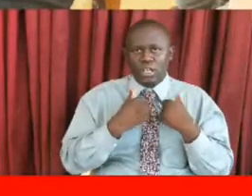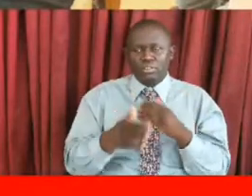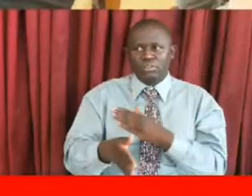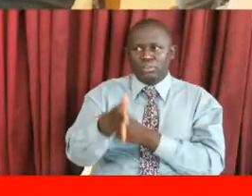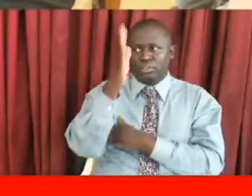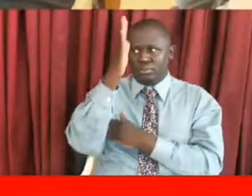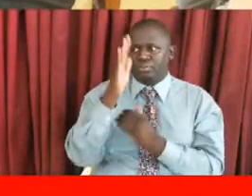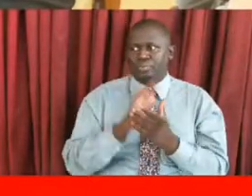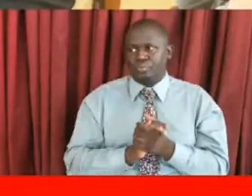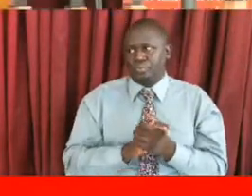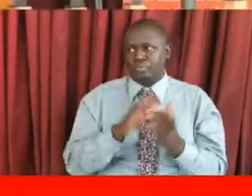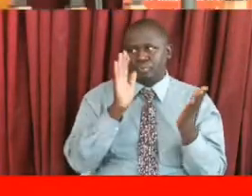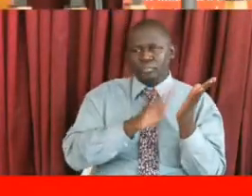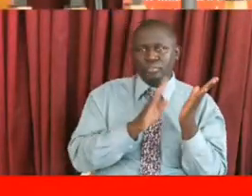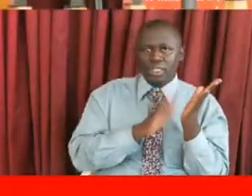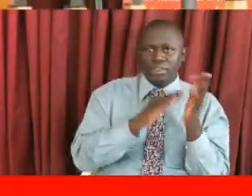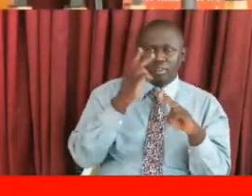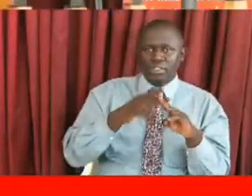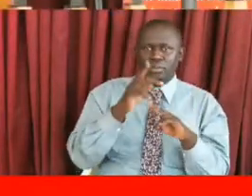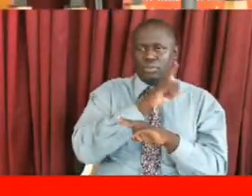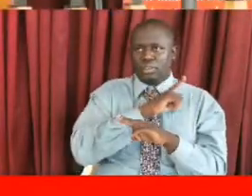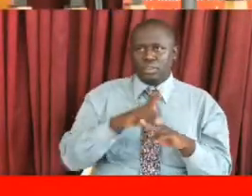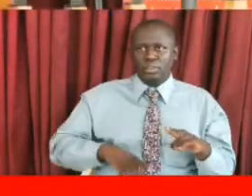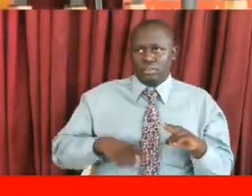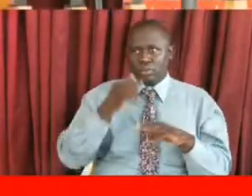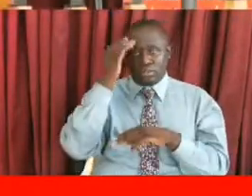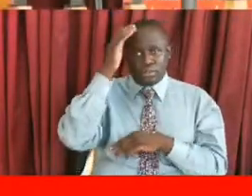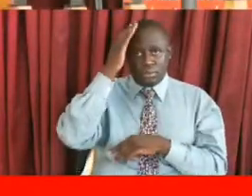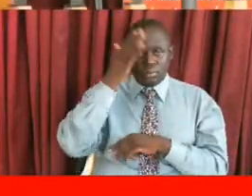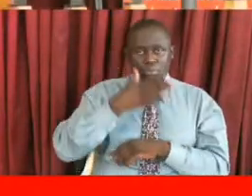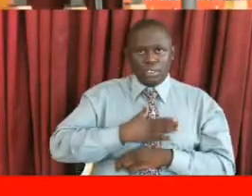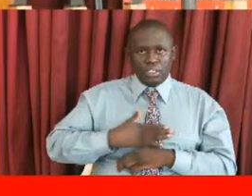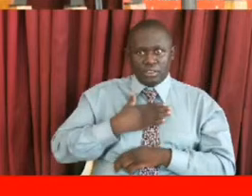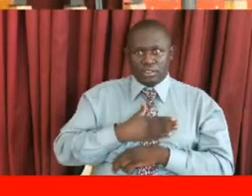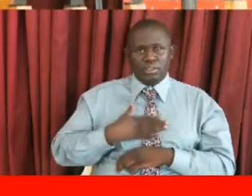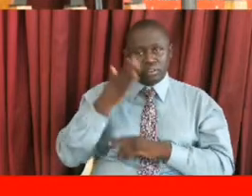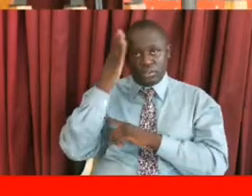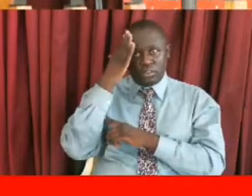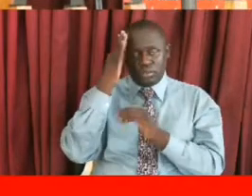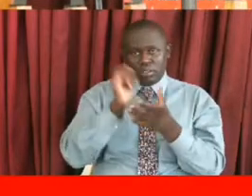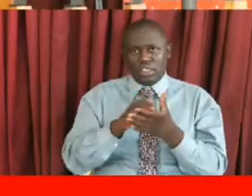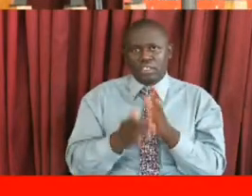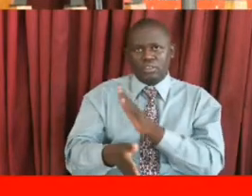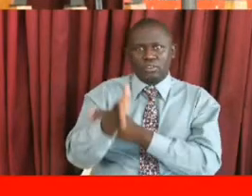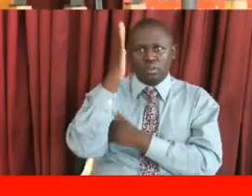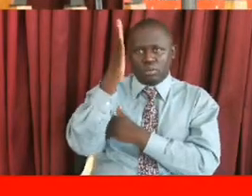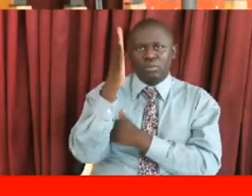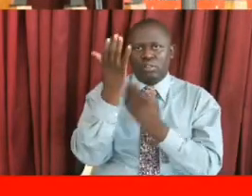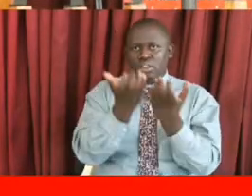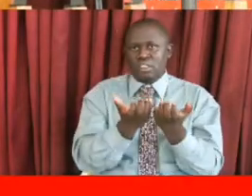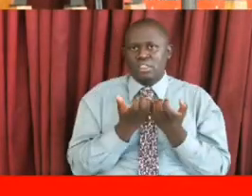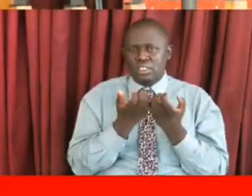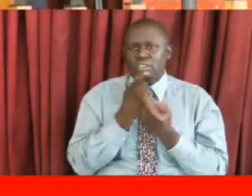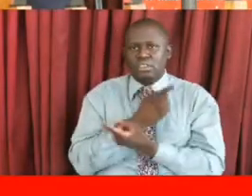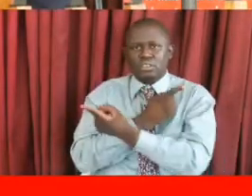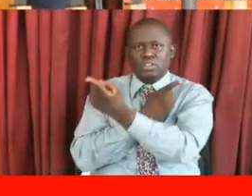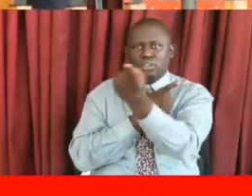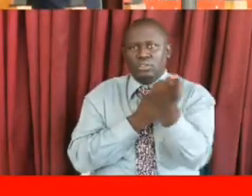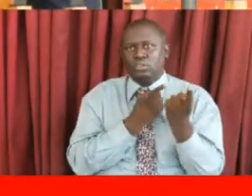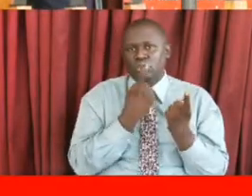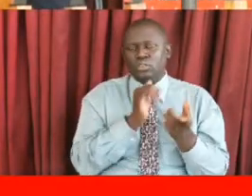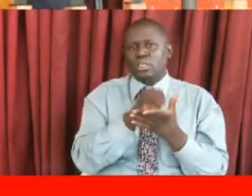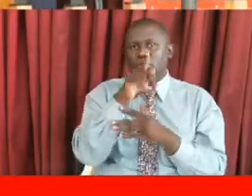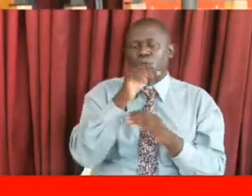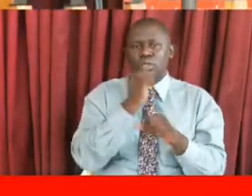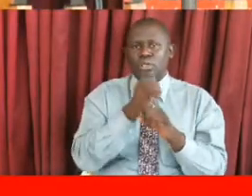is praise the name of the Lord please know that God needs you to make